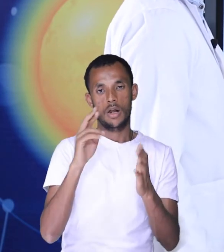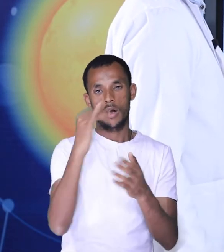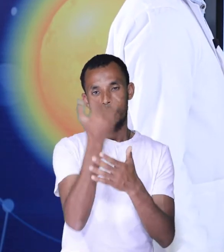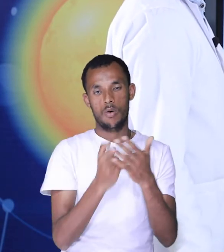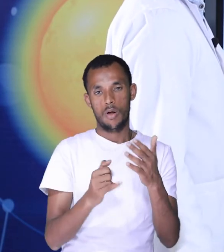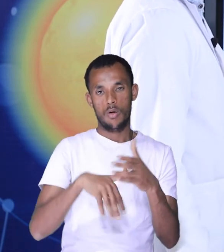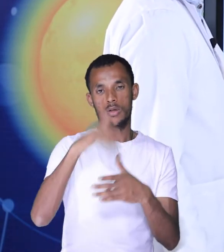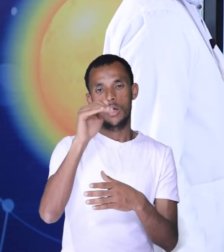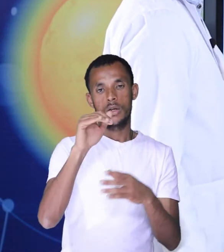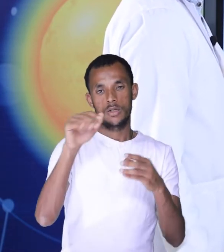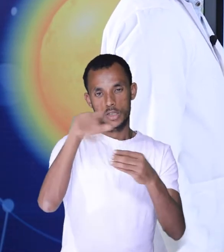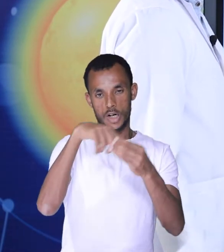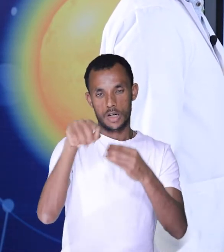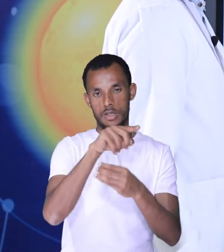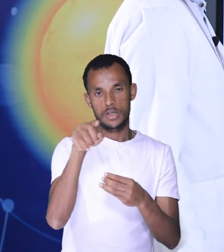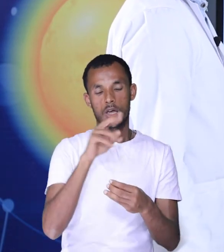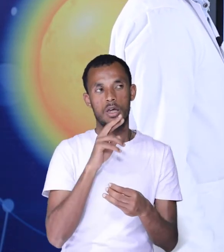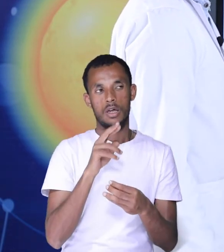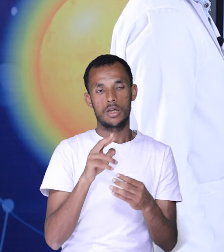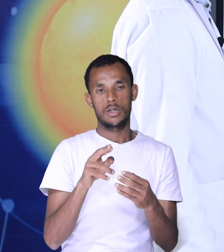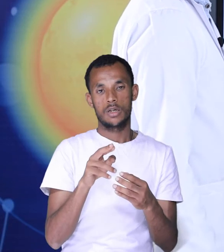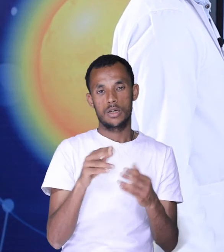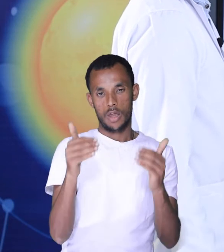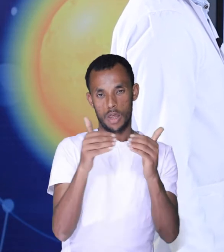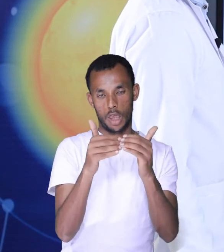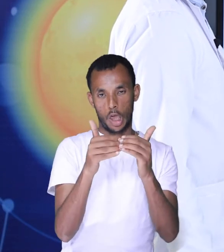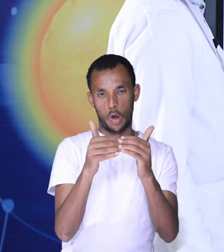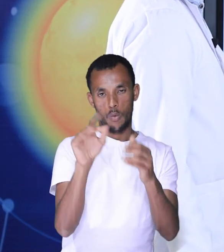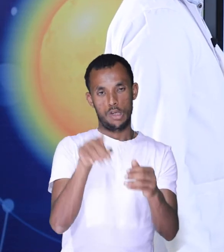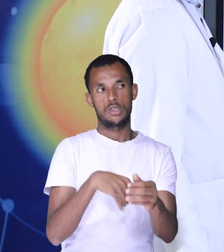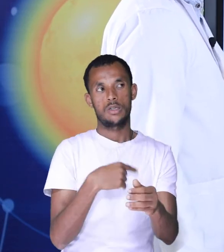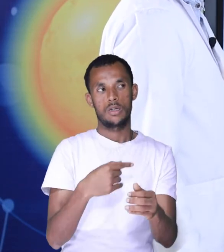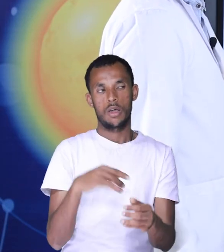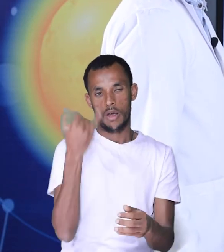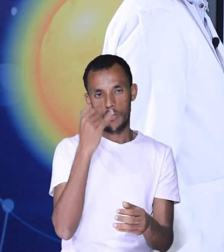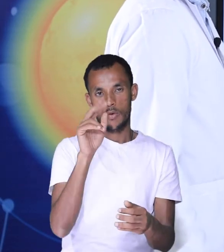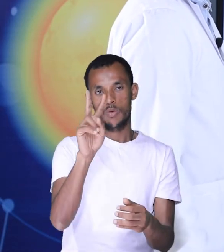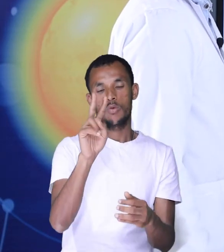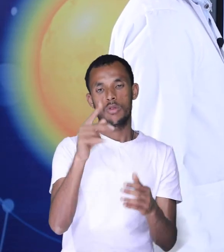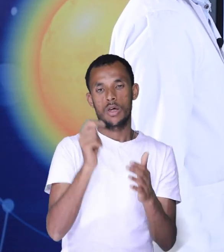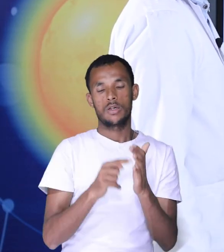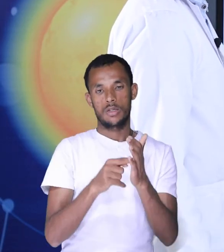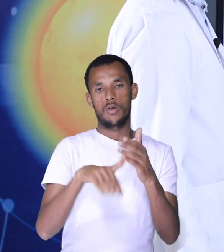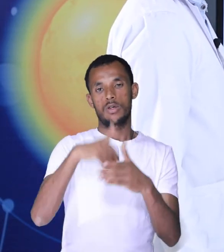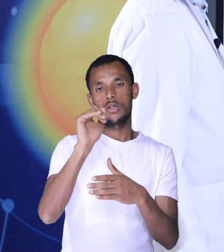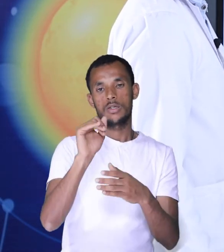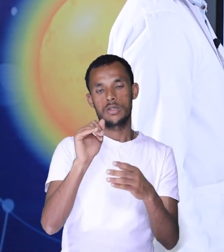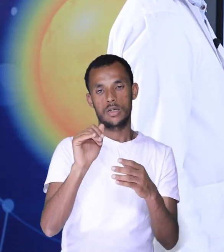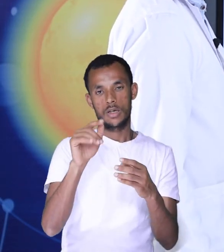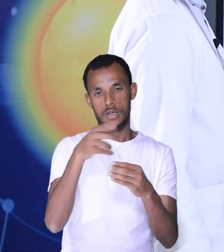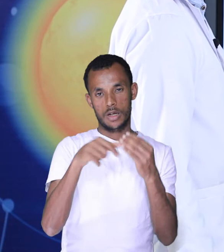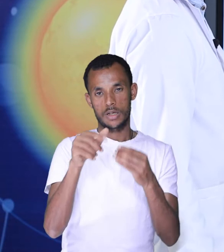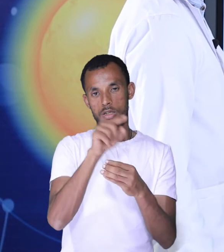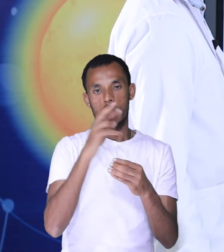outside a circle, then they are equidistant. If two tangents are drawn outside the circle, then they